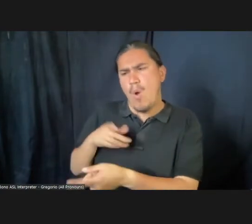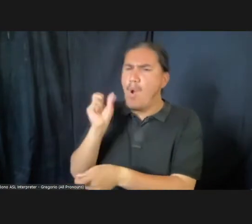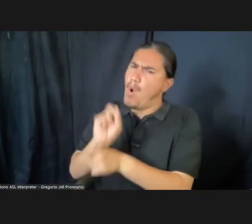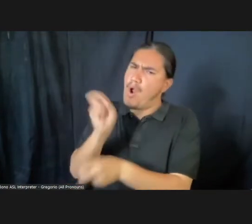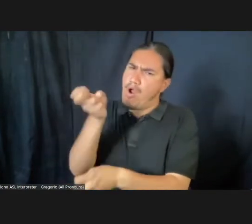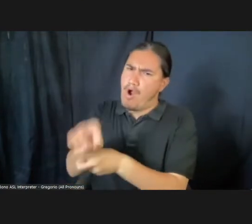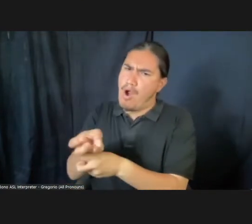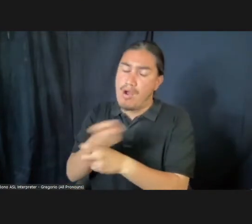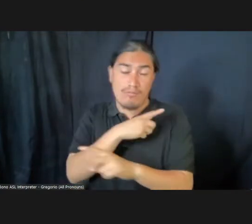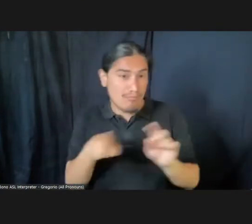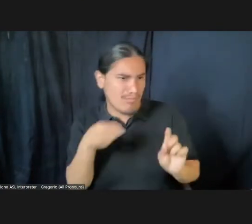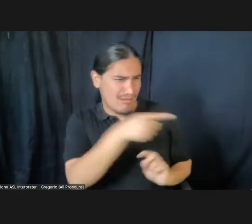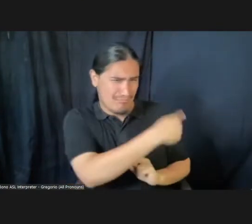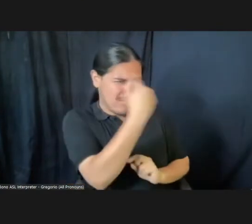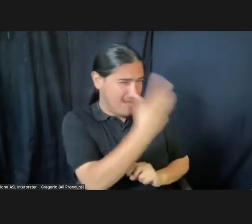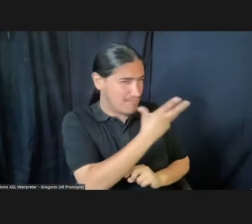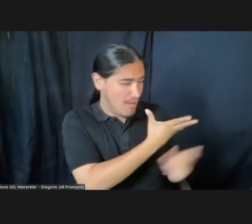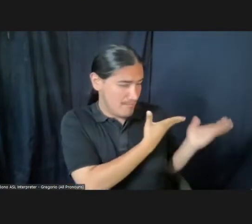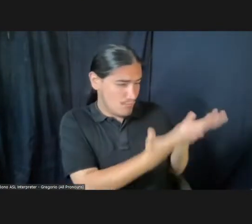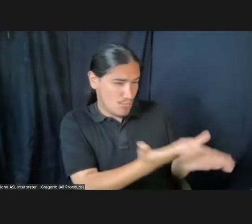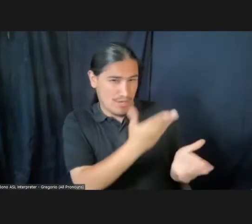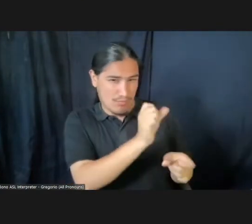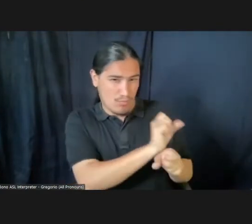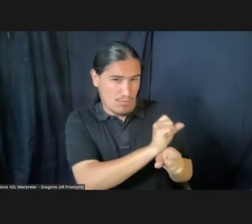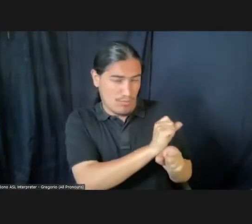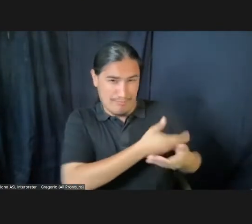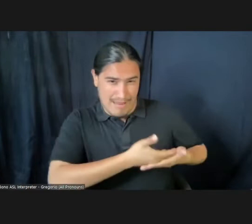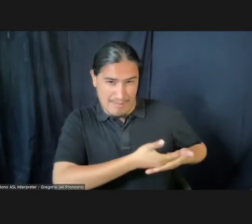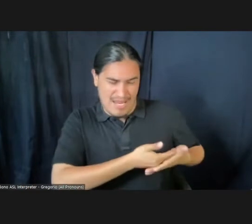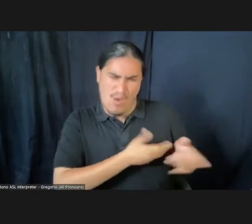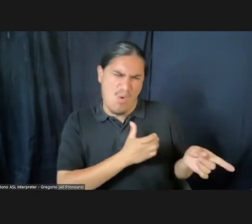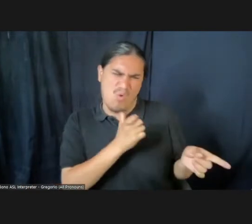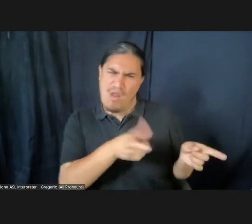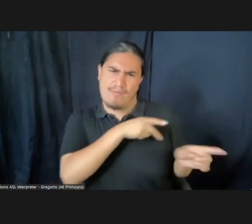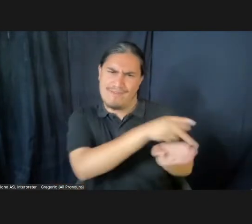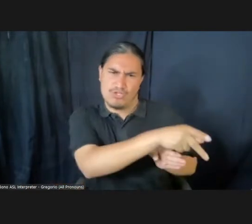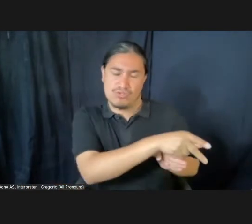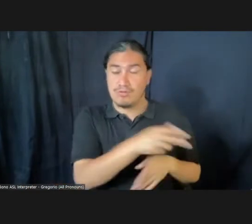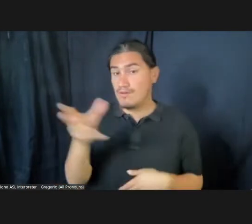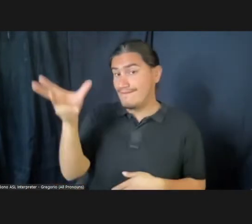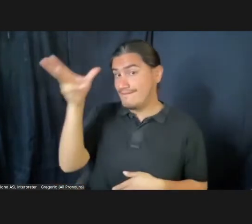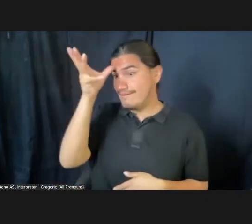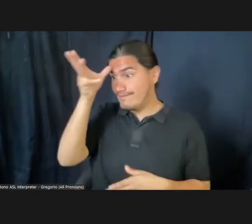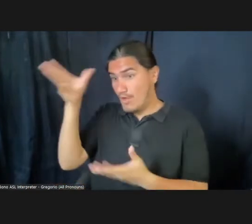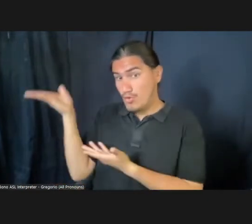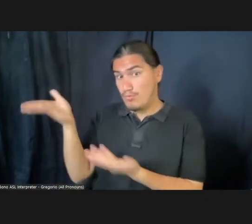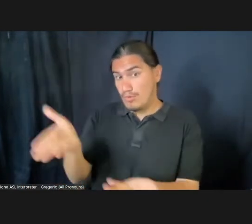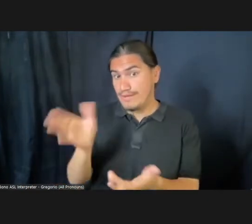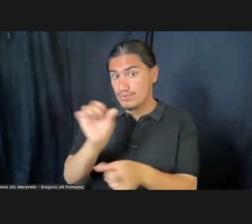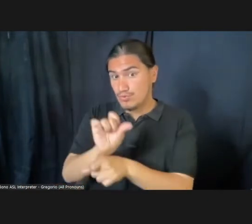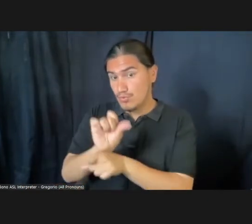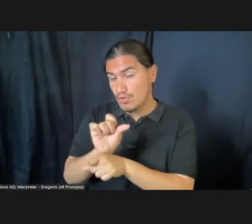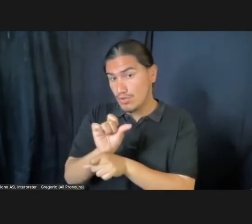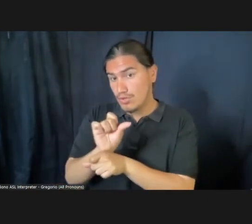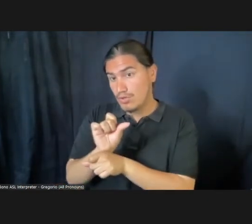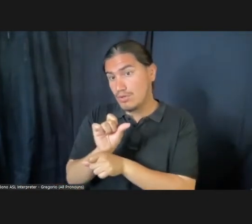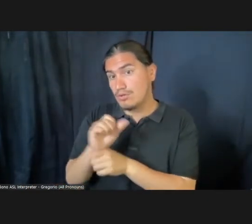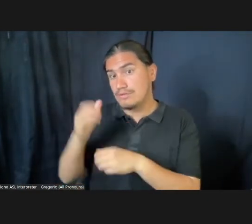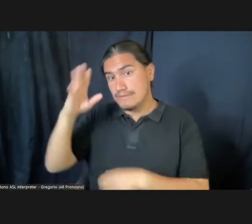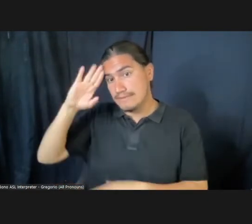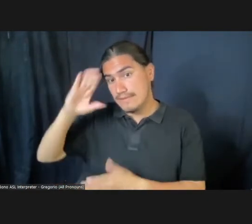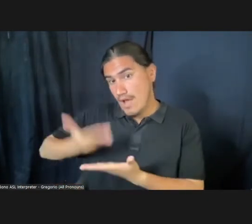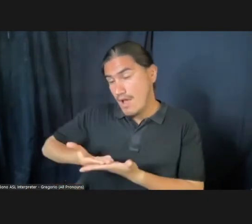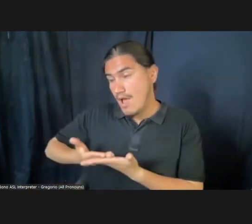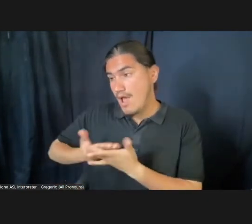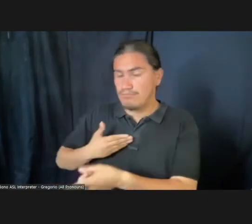work is unprofessional. A father who brings his children to work is a good dad, but a mother who does the same is